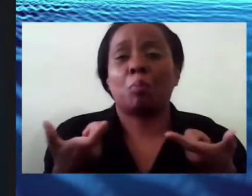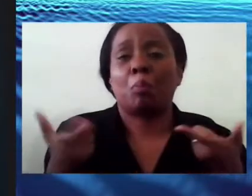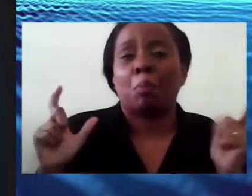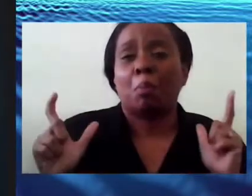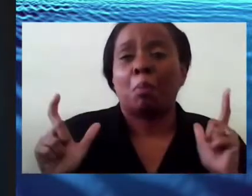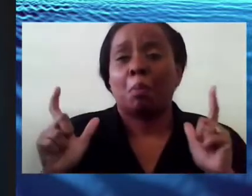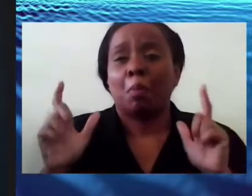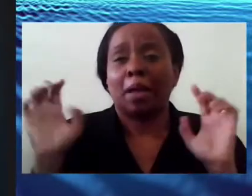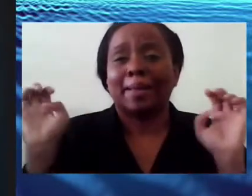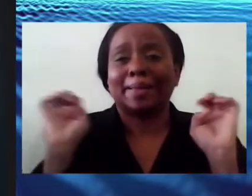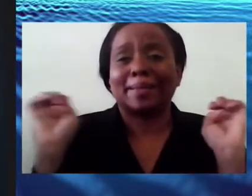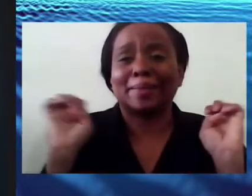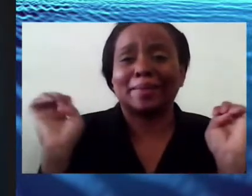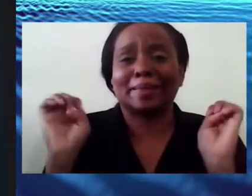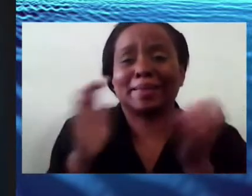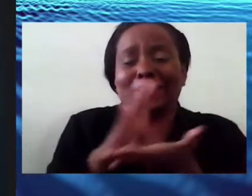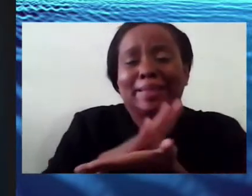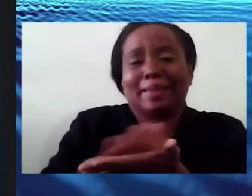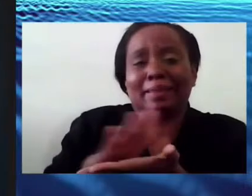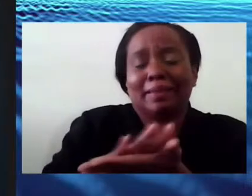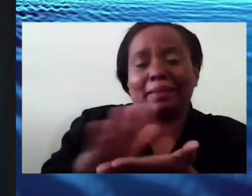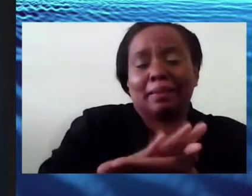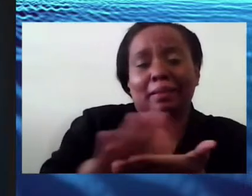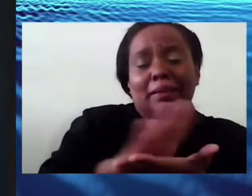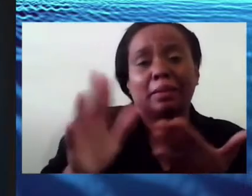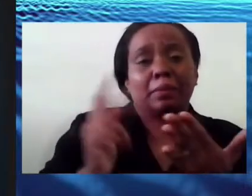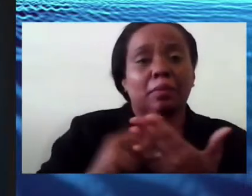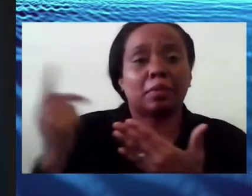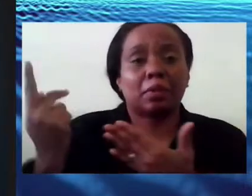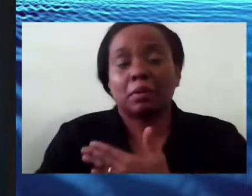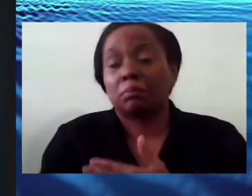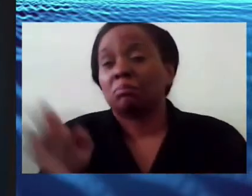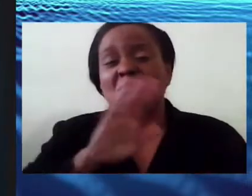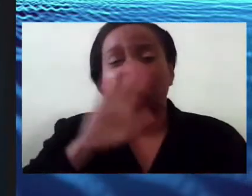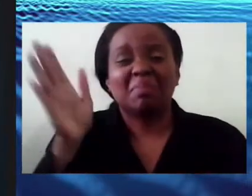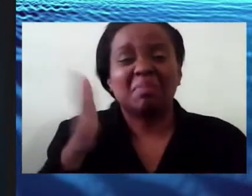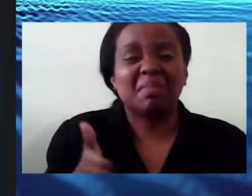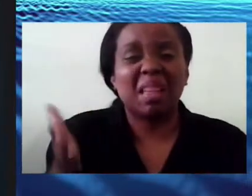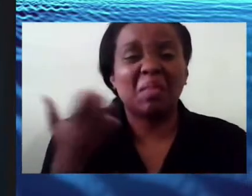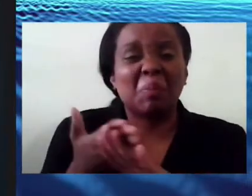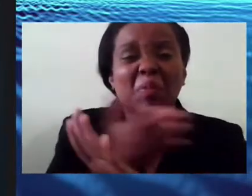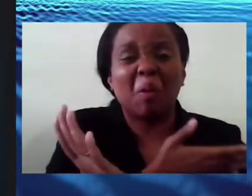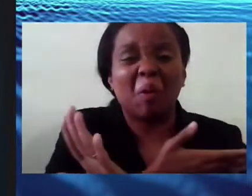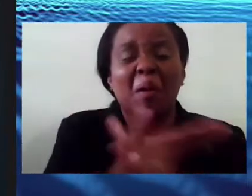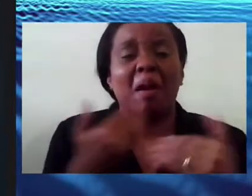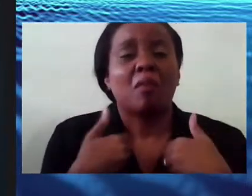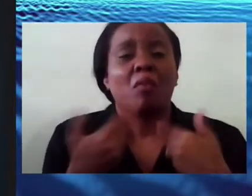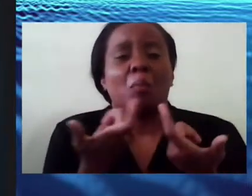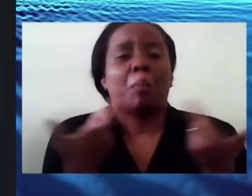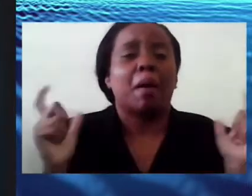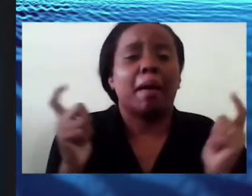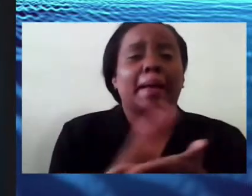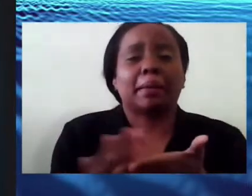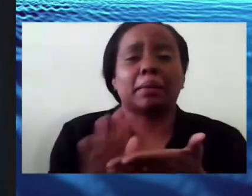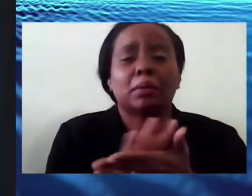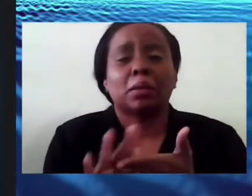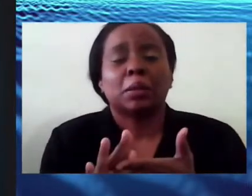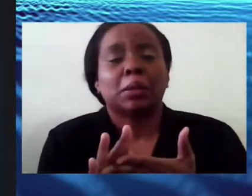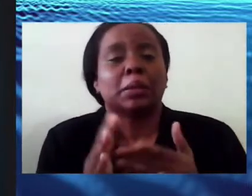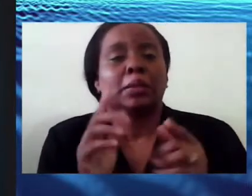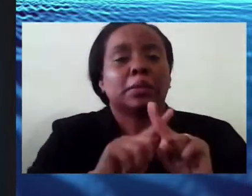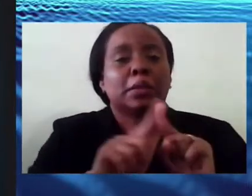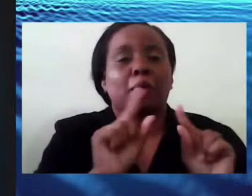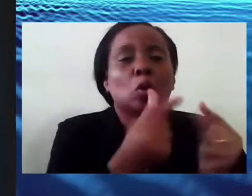emergency cleaning campaign in the history of Barbados. I don't think there has ever been a cleanup campaign as intense as this, involving as many